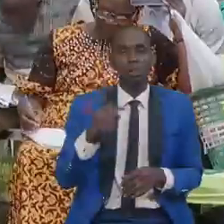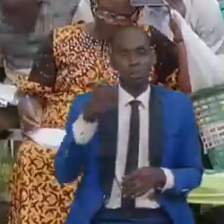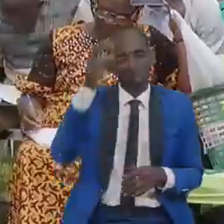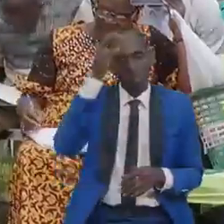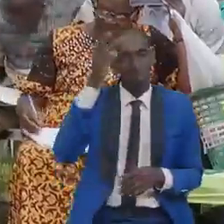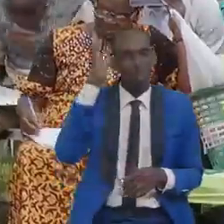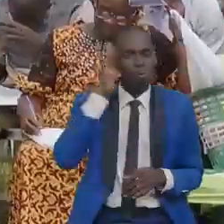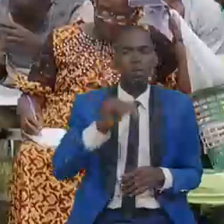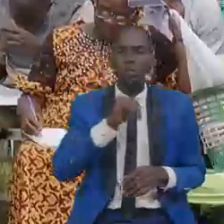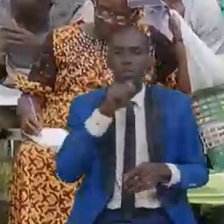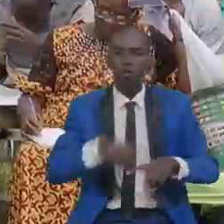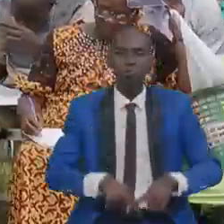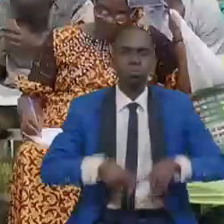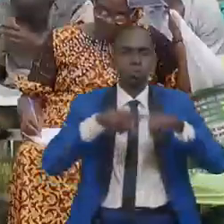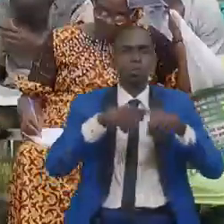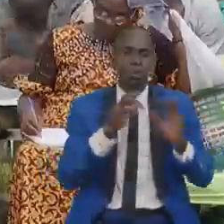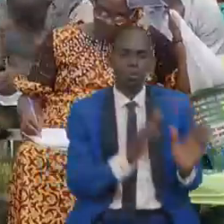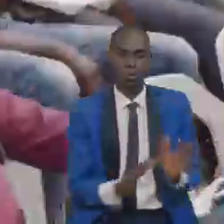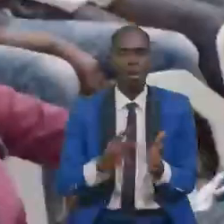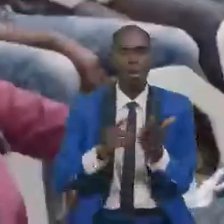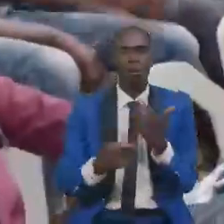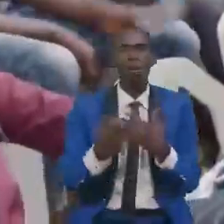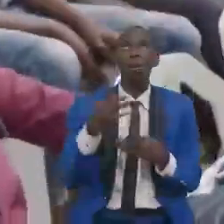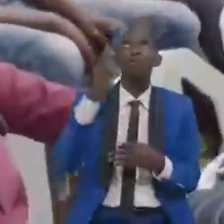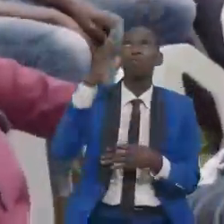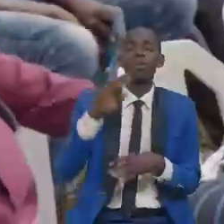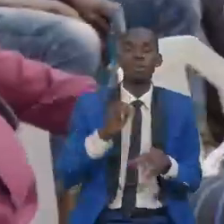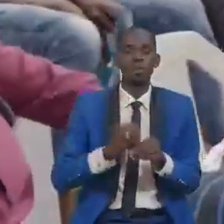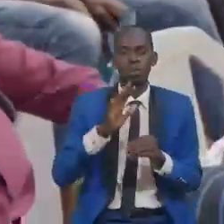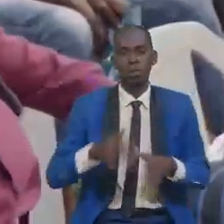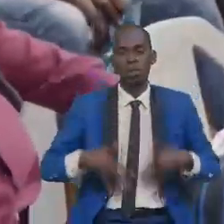plan of God in your life into in Jesus name